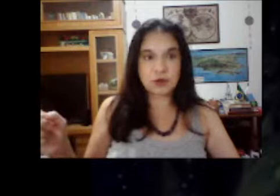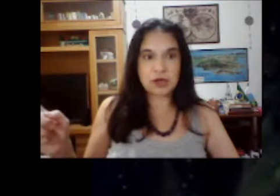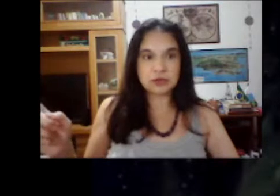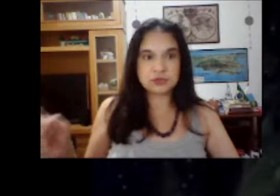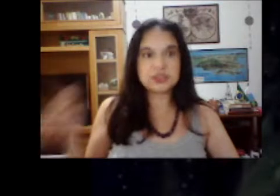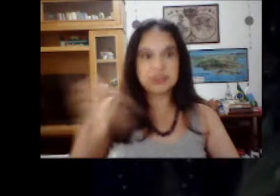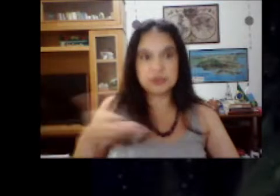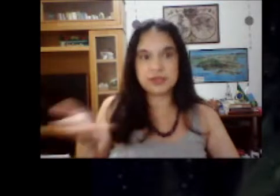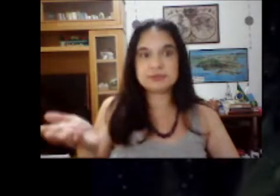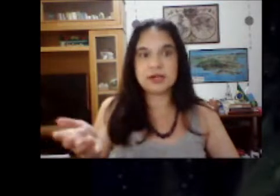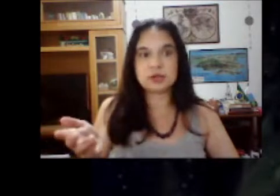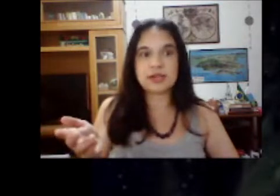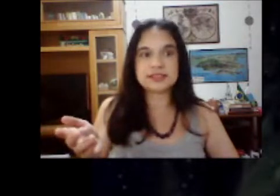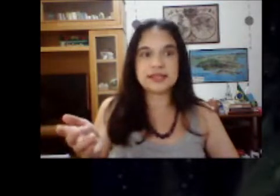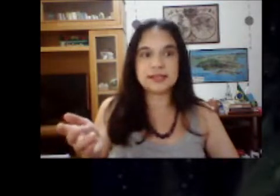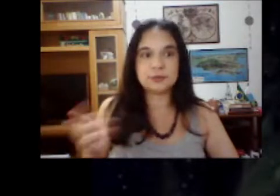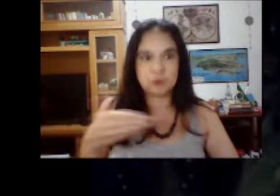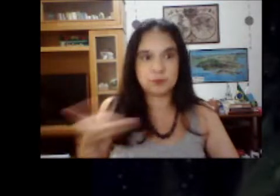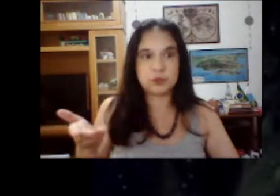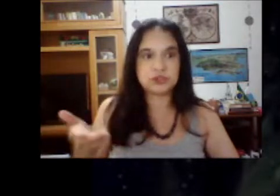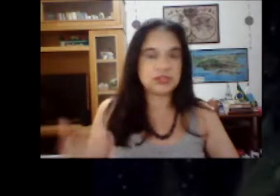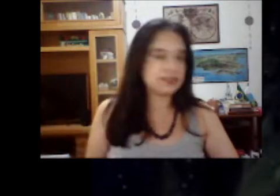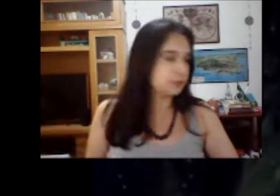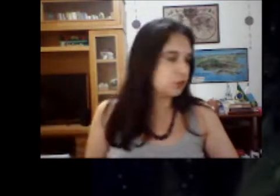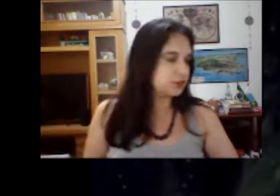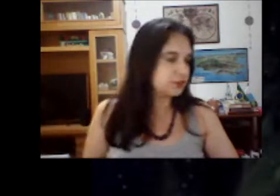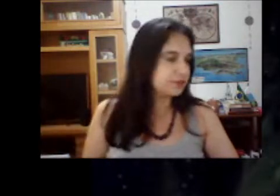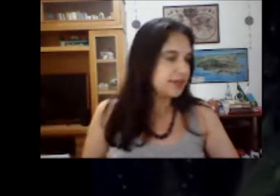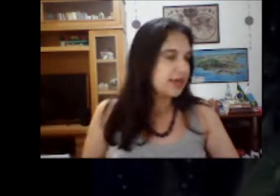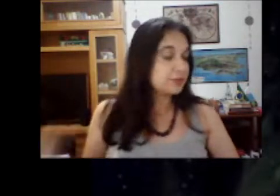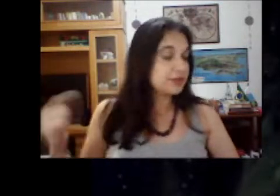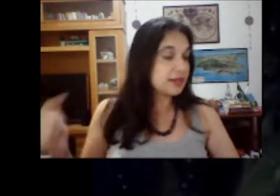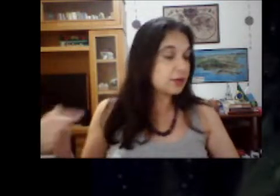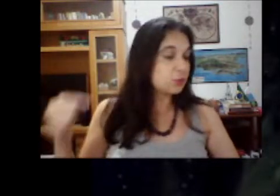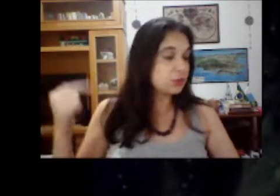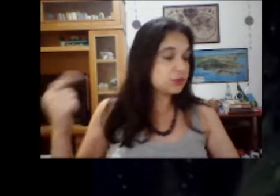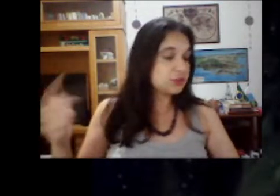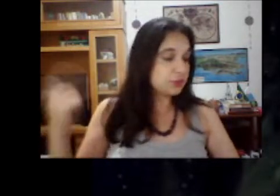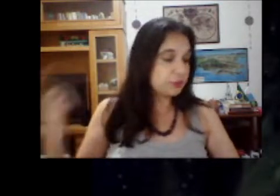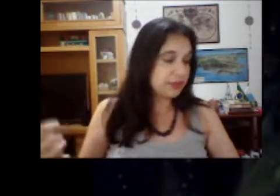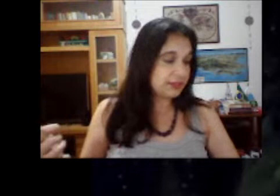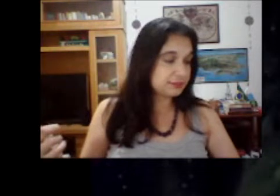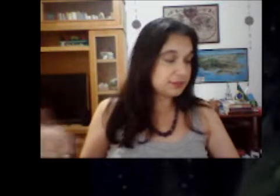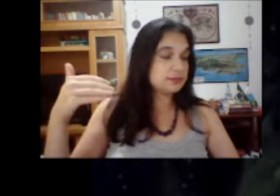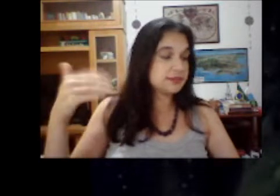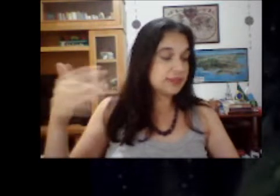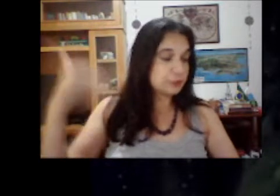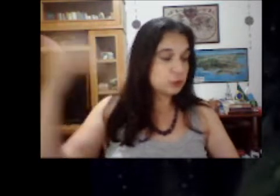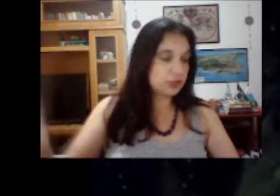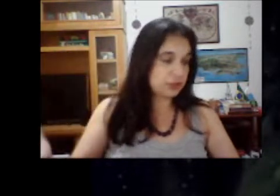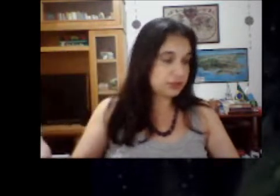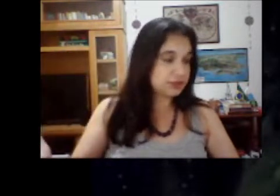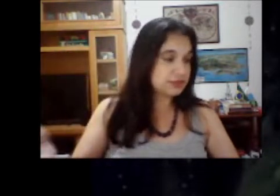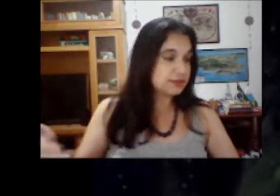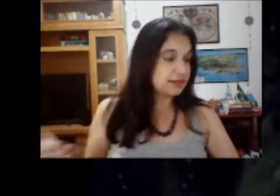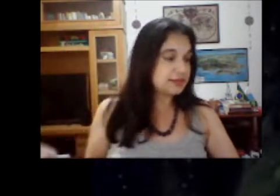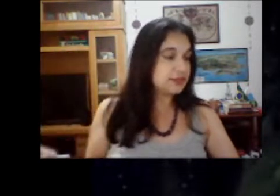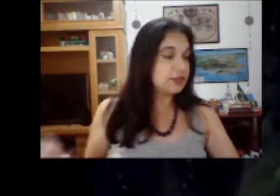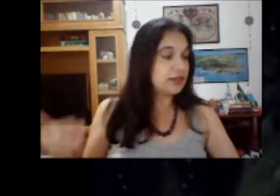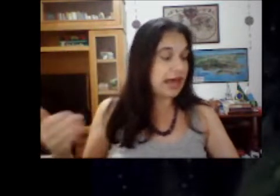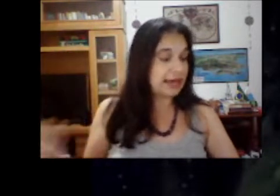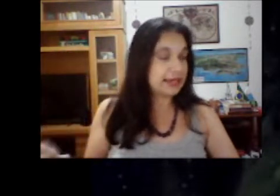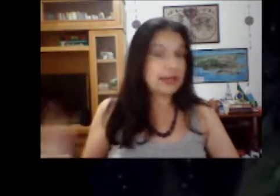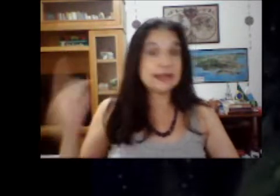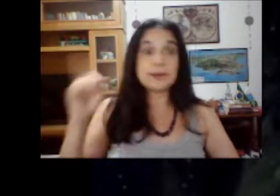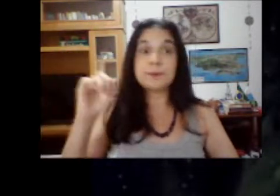as follows, literally translating from Portuguese, of course. There will still be several years